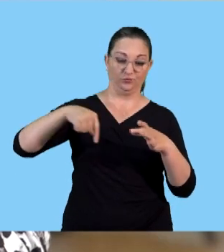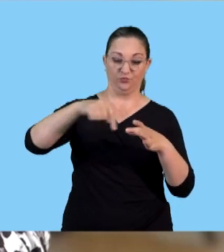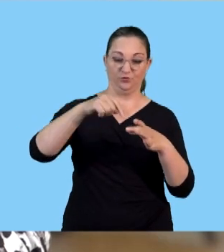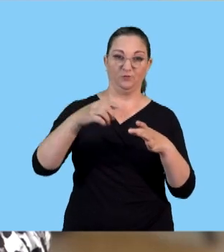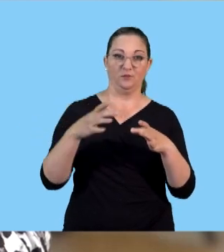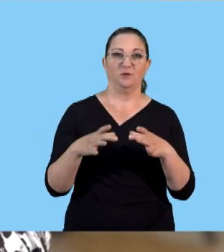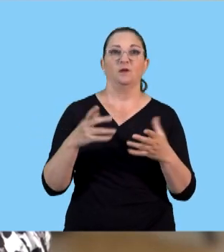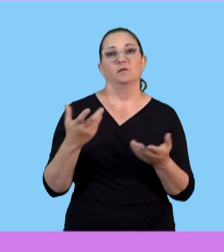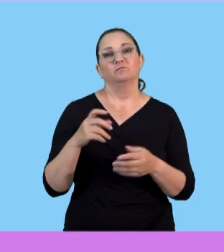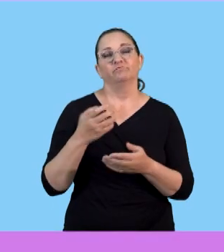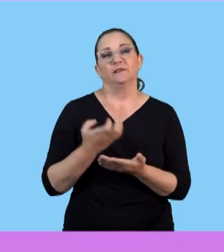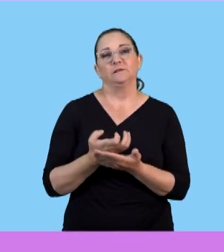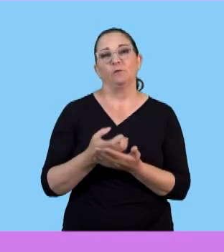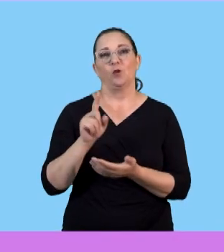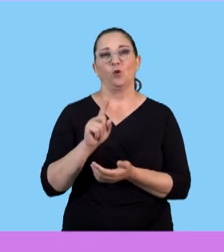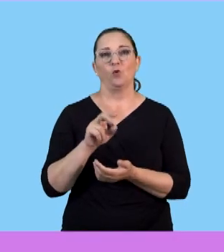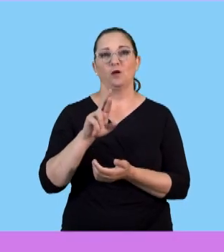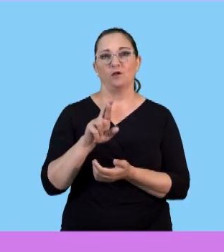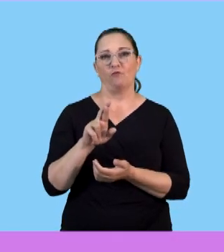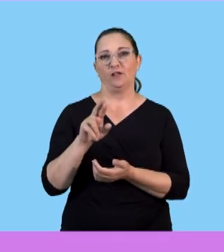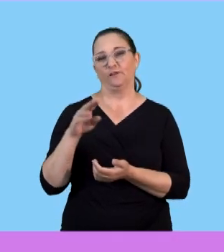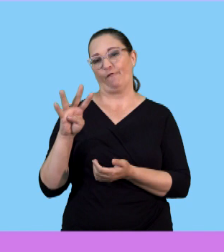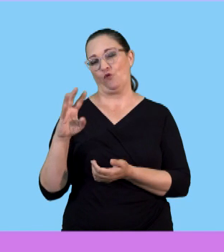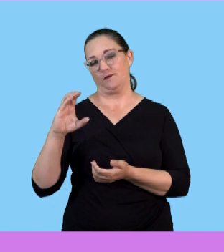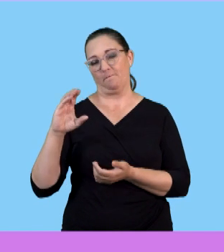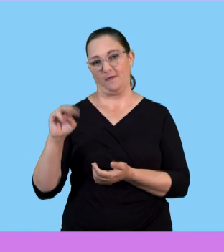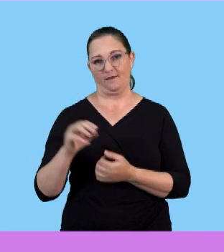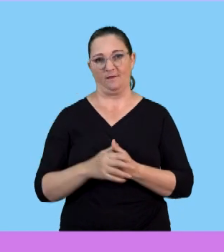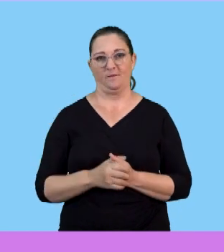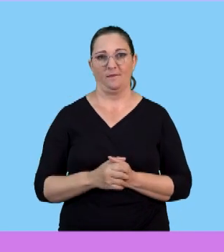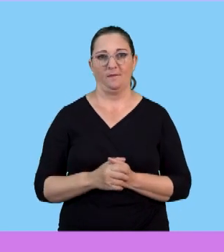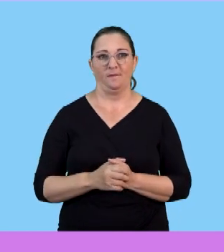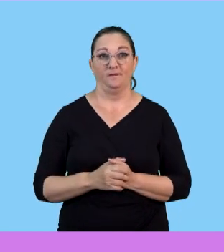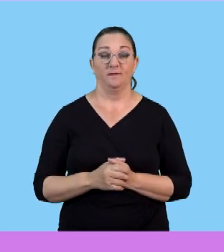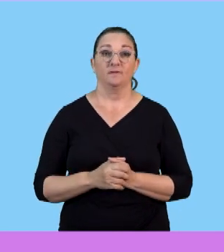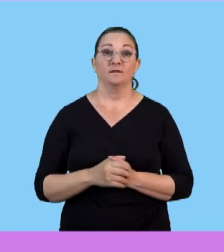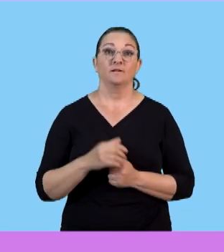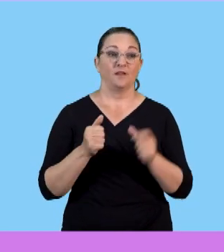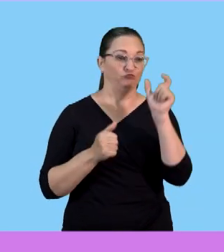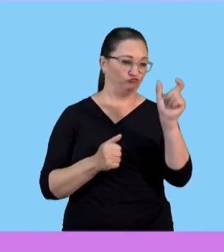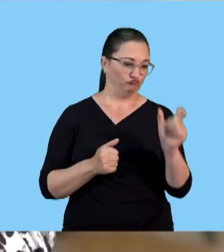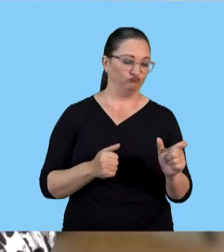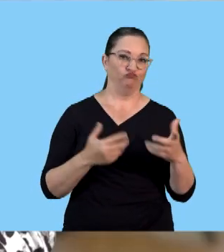circumference. Example, the radius of the circle is 4 centimeters.